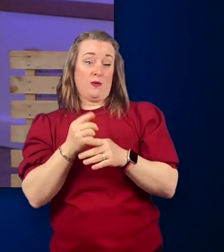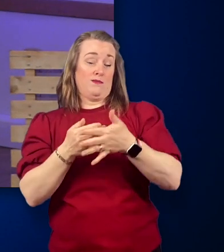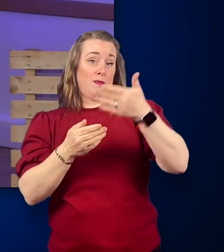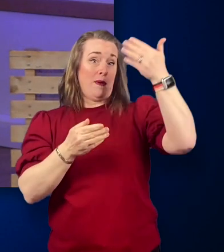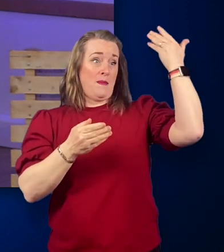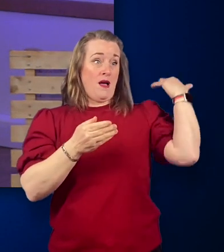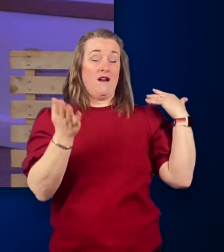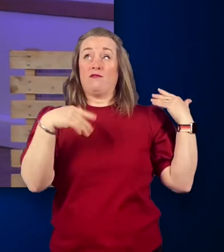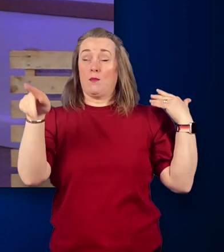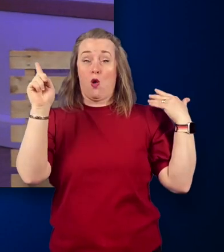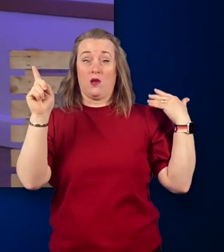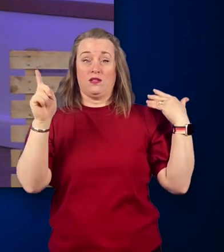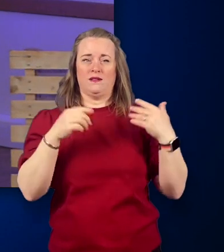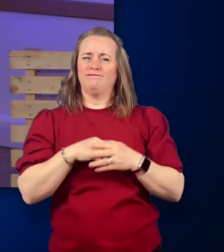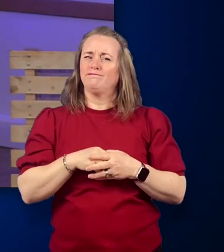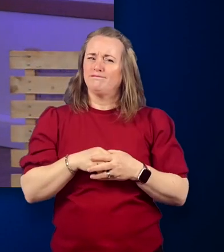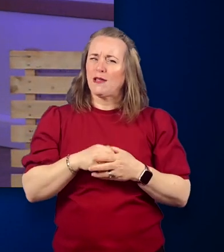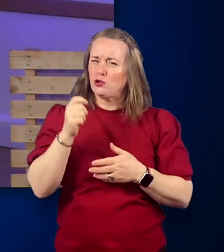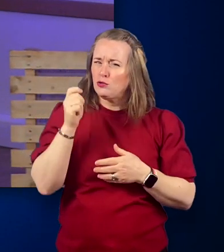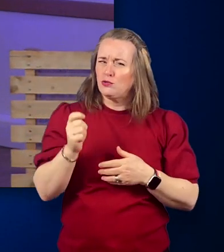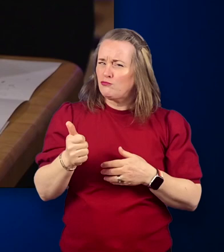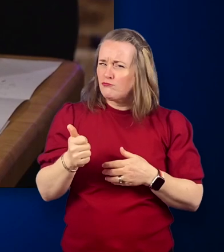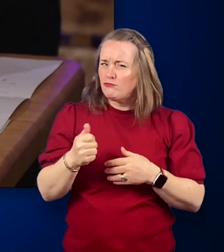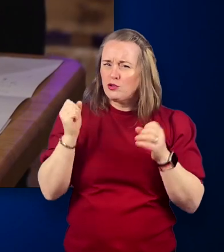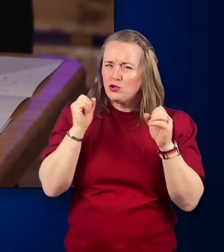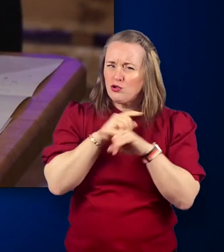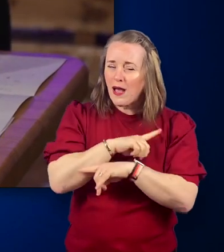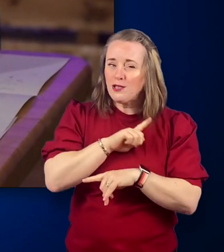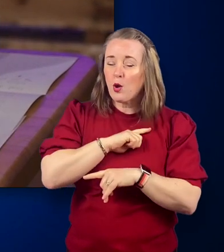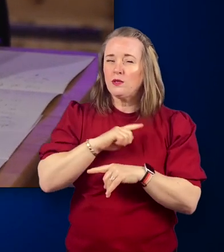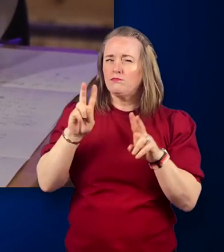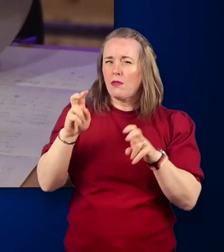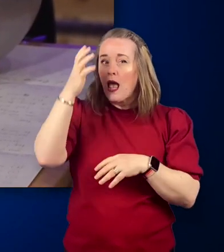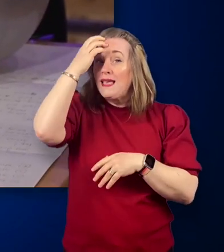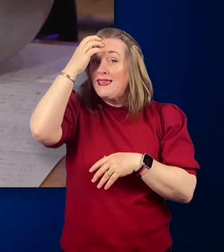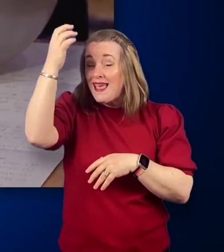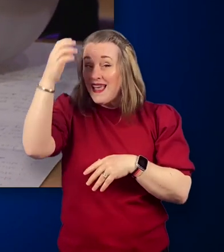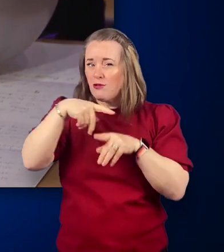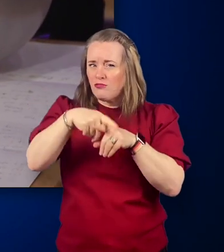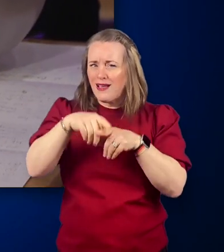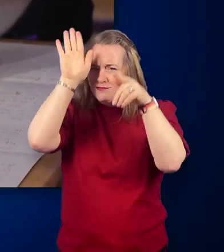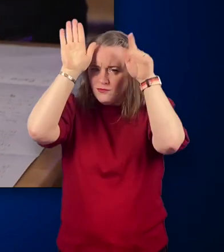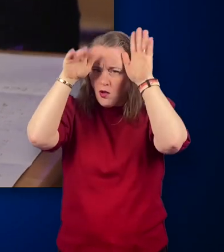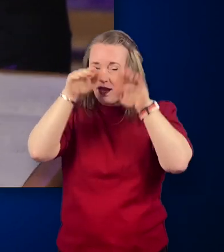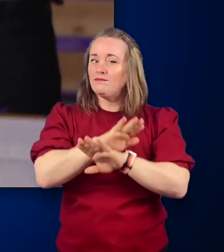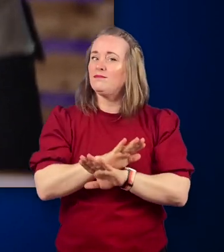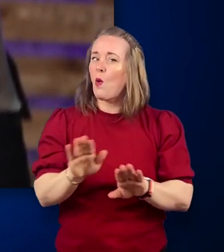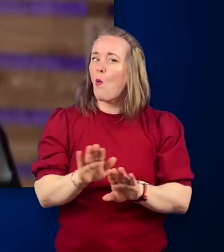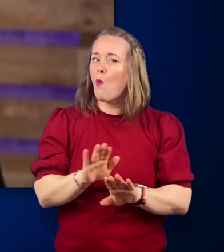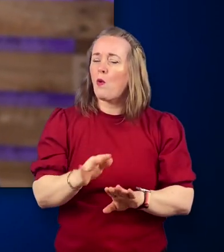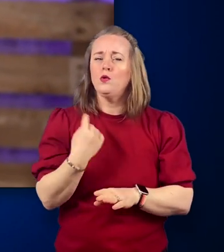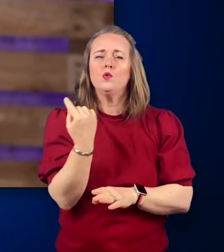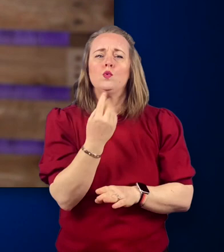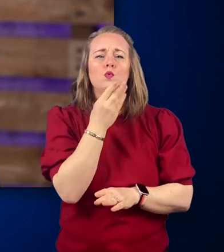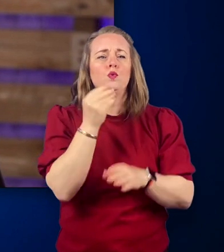It was not the usual kind of animal that kings rode on. Donkeys were for ordinary people. People used them in